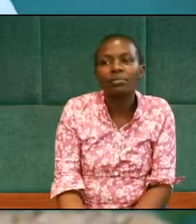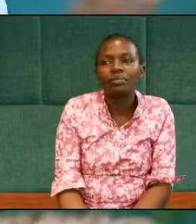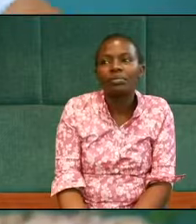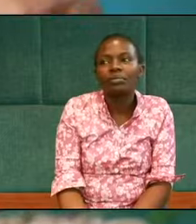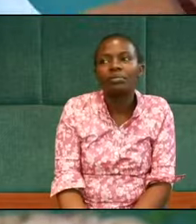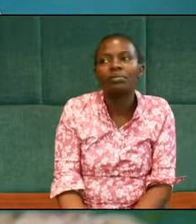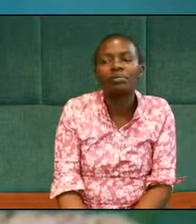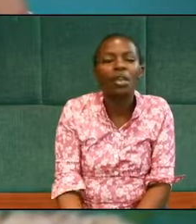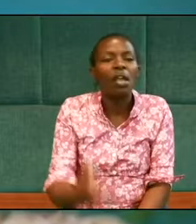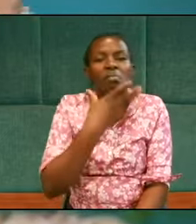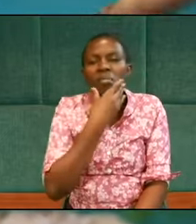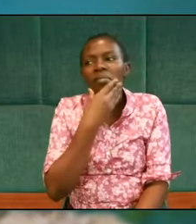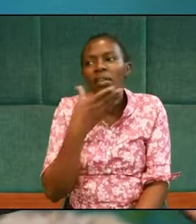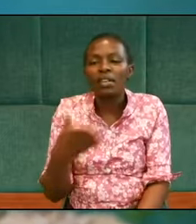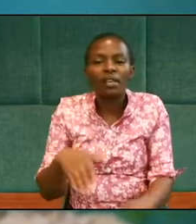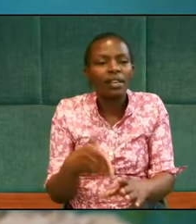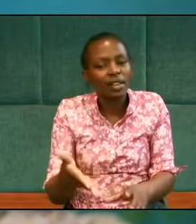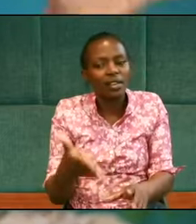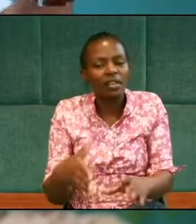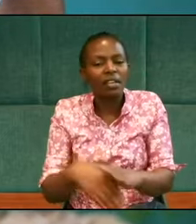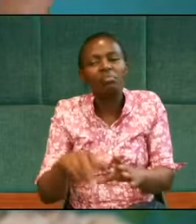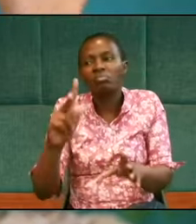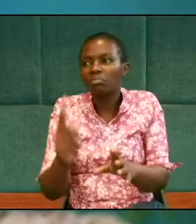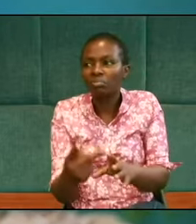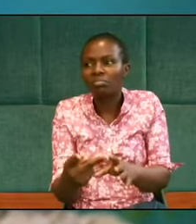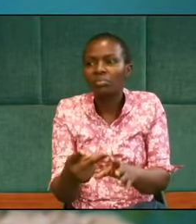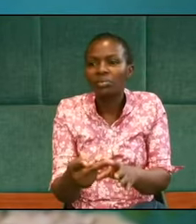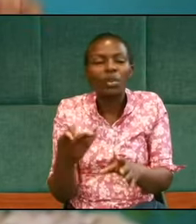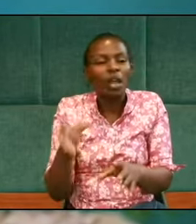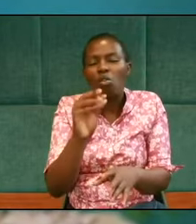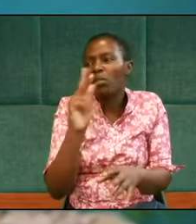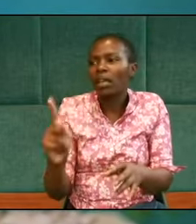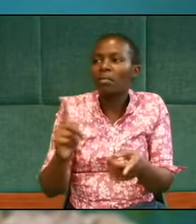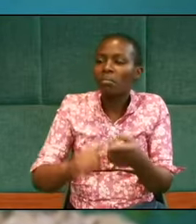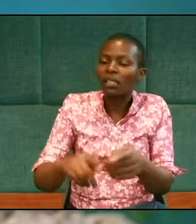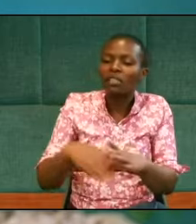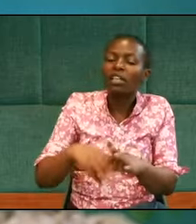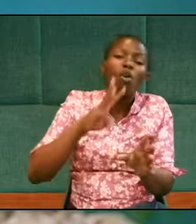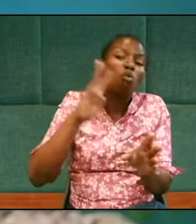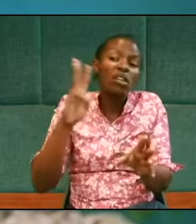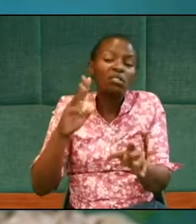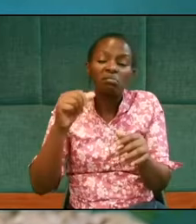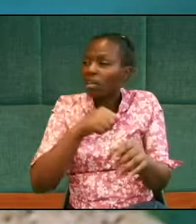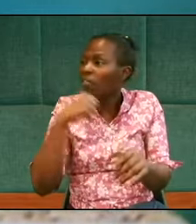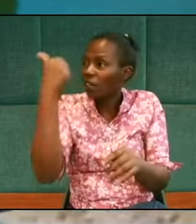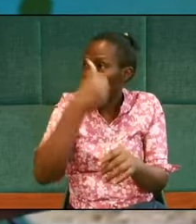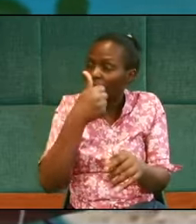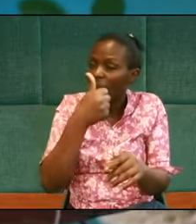the guys in Kenya, their marriage is 100%. Me, I'm from West Africa. So it's okay. What's the third benefit of being